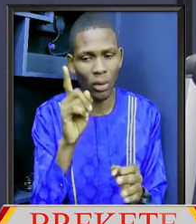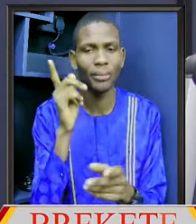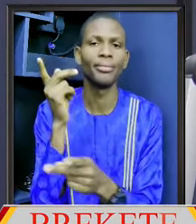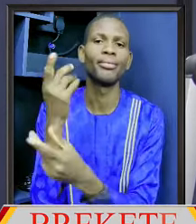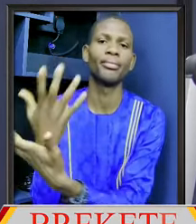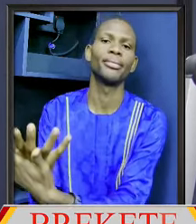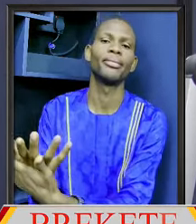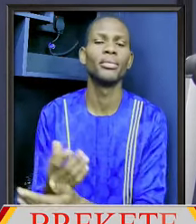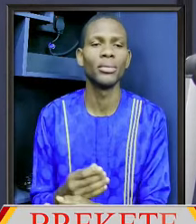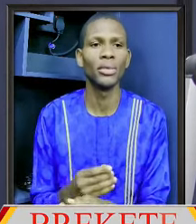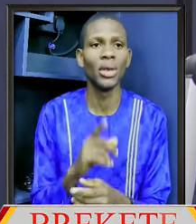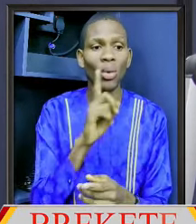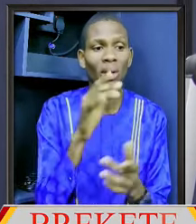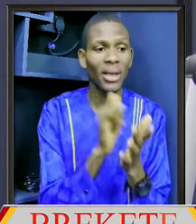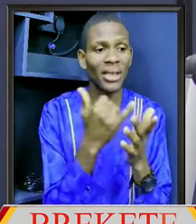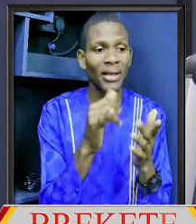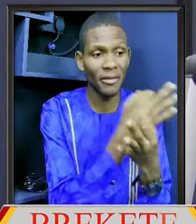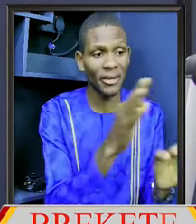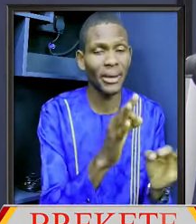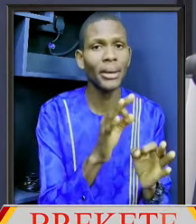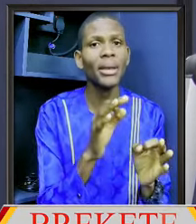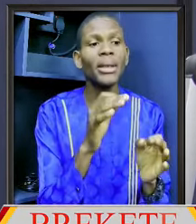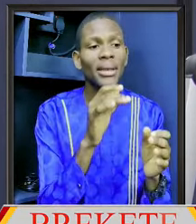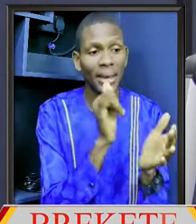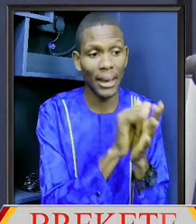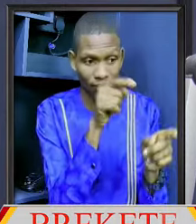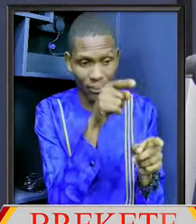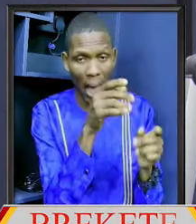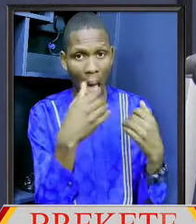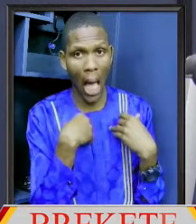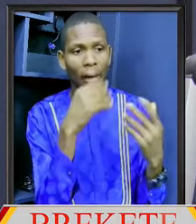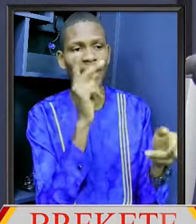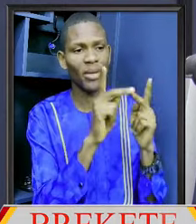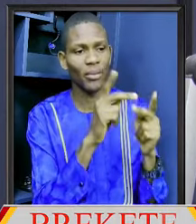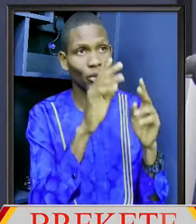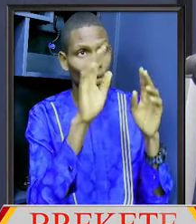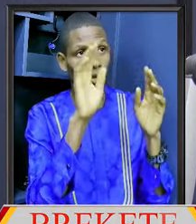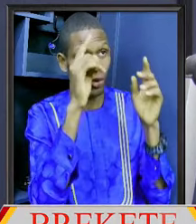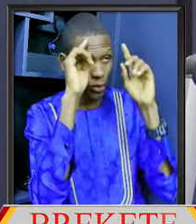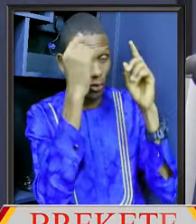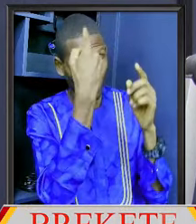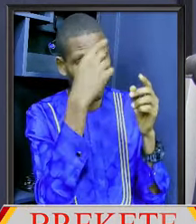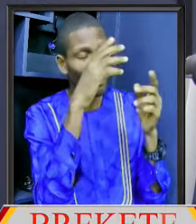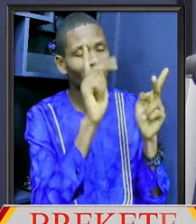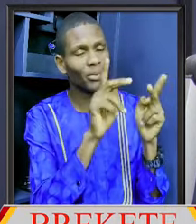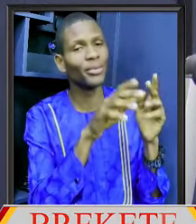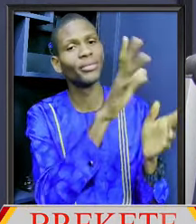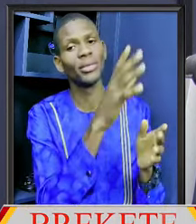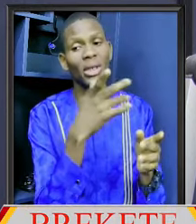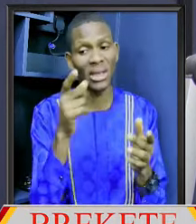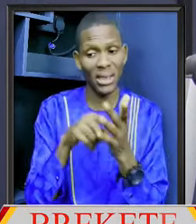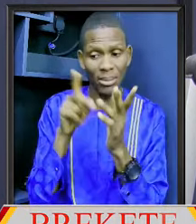no go free. One way they're free, now nah, get people. Yeah. The one way they're no free,